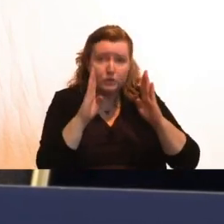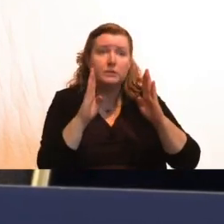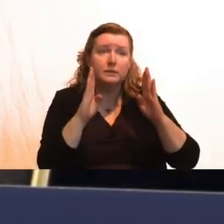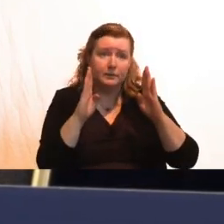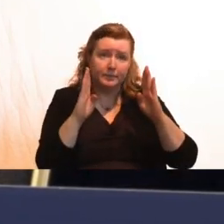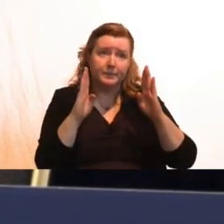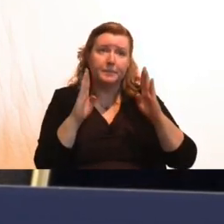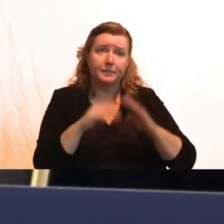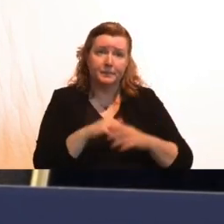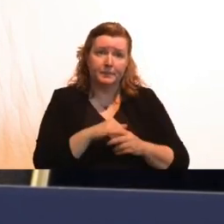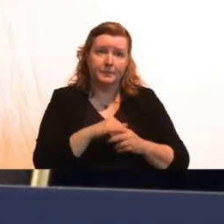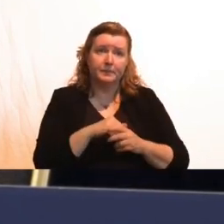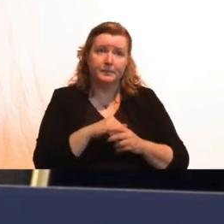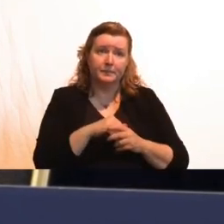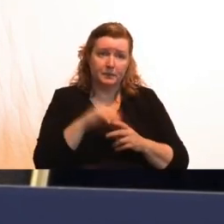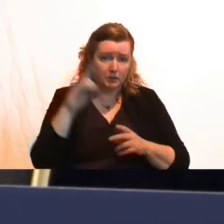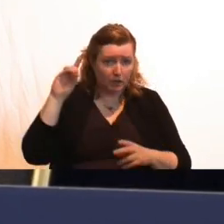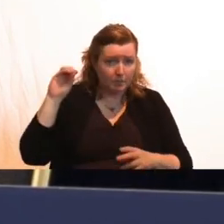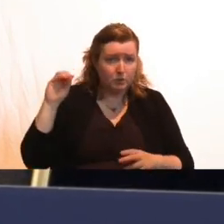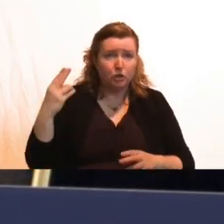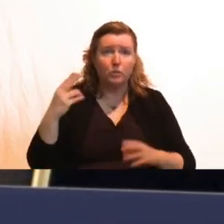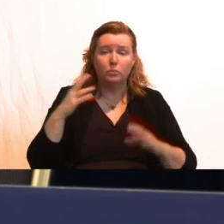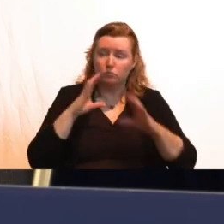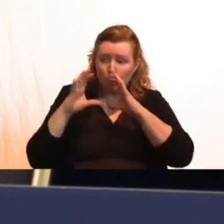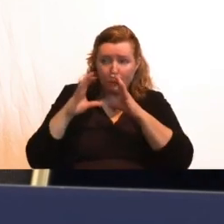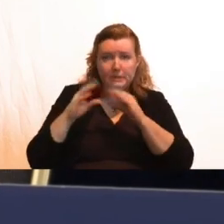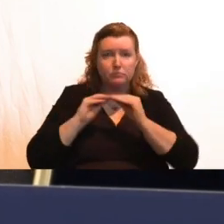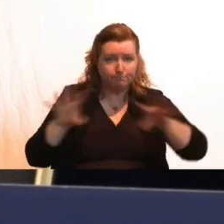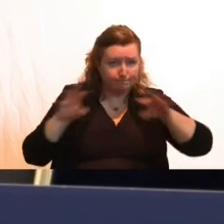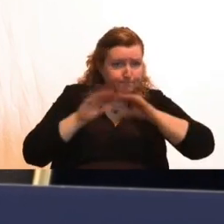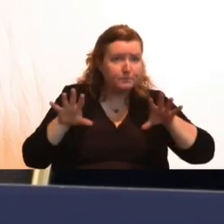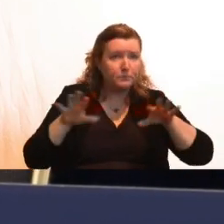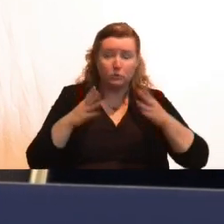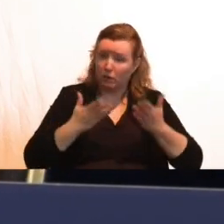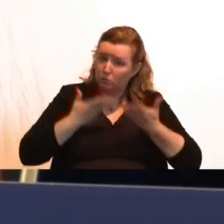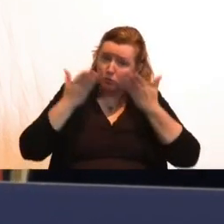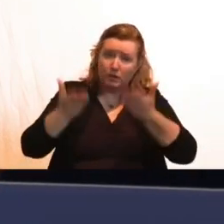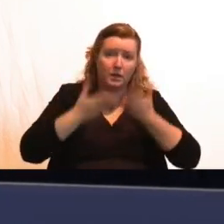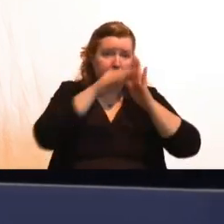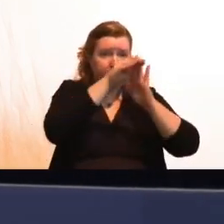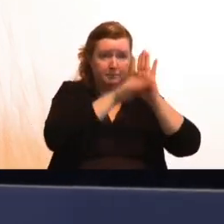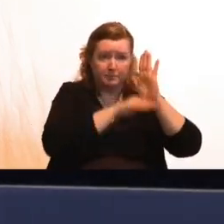and stay in close contact with your local health department.